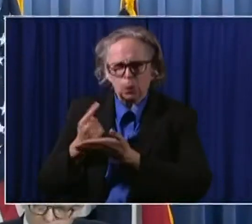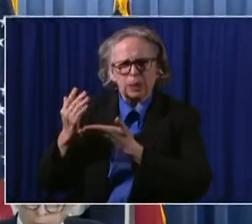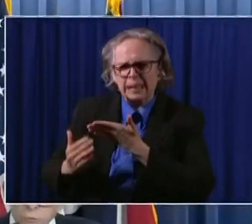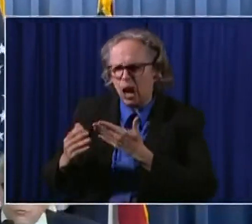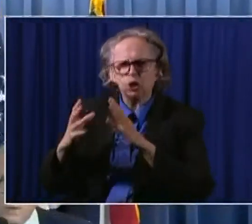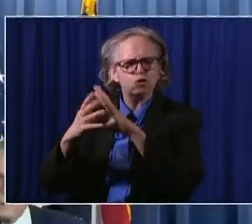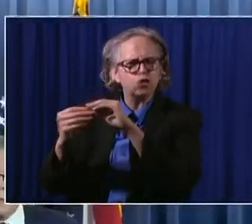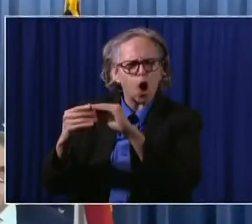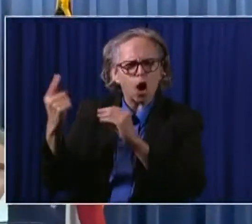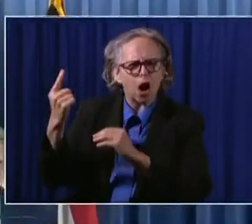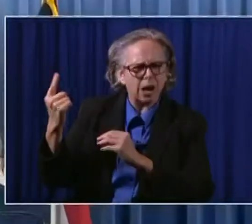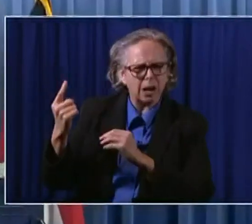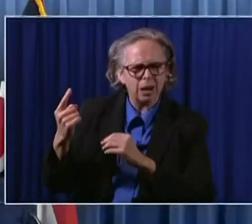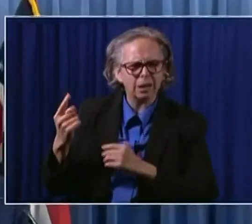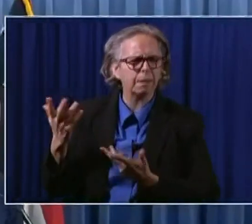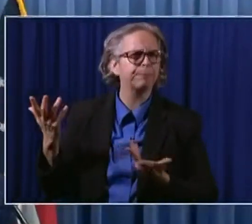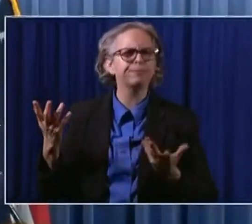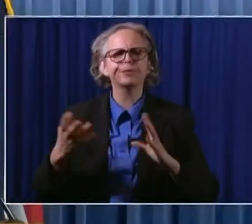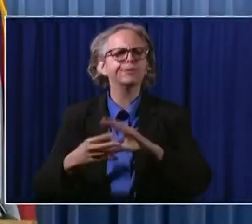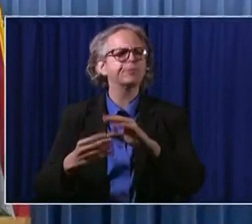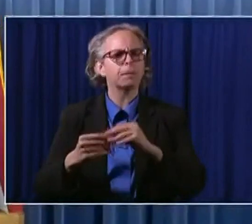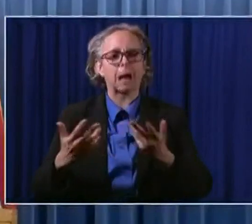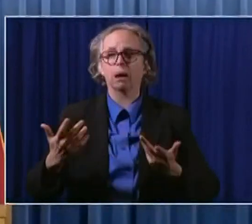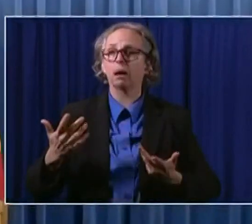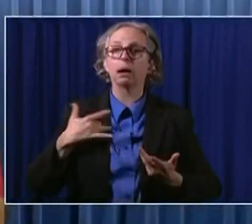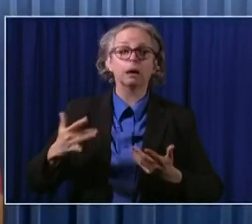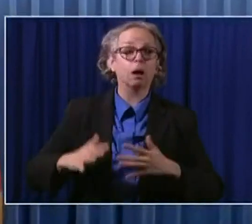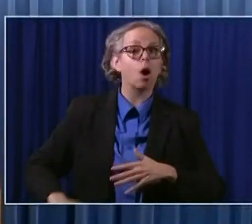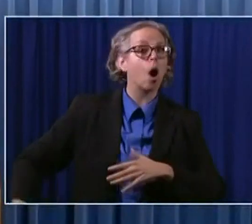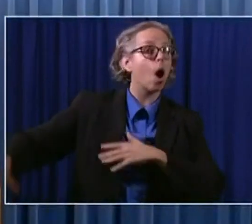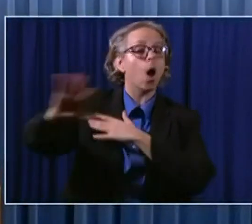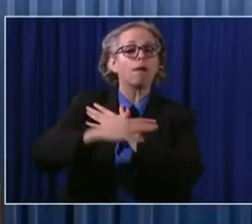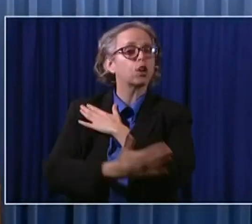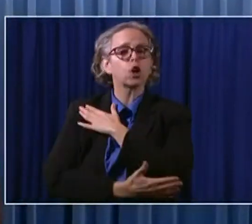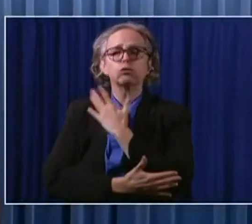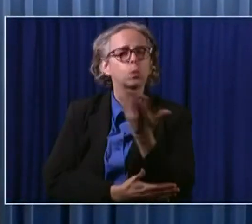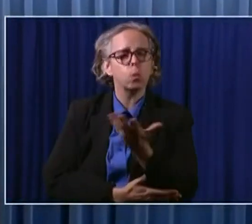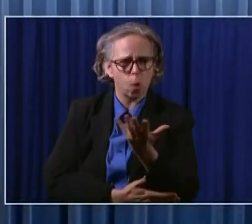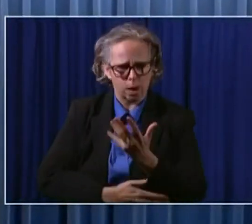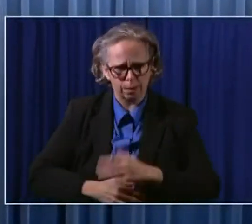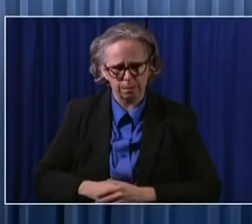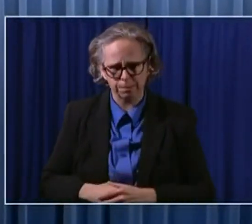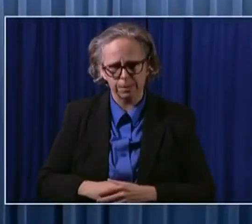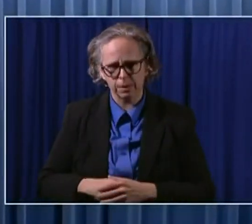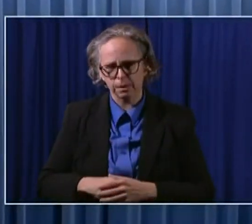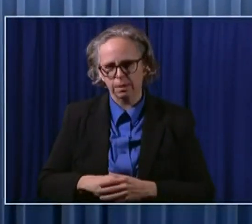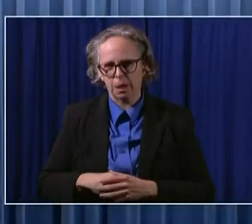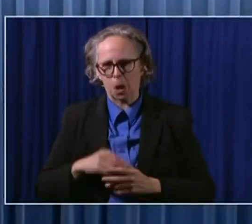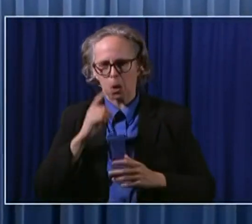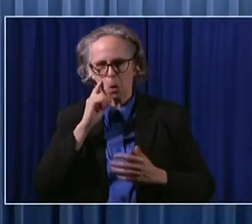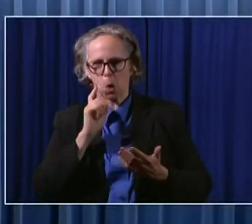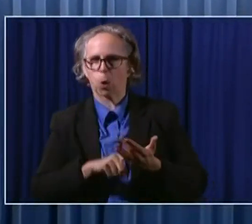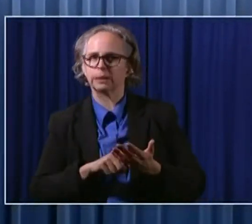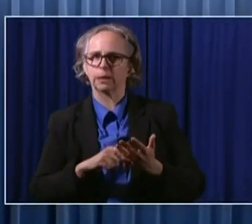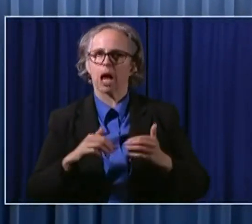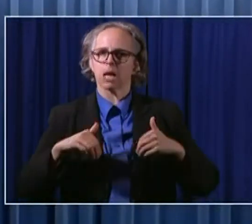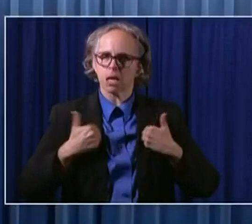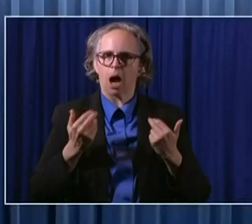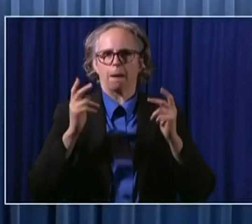was talking about the trend nationwide in having more young people who are coming down